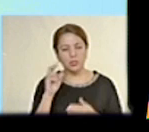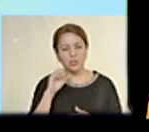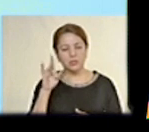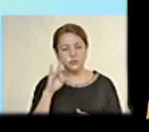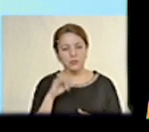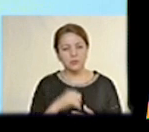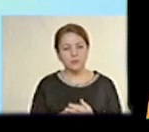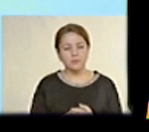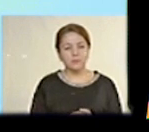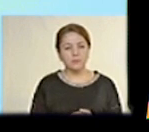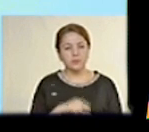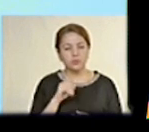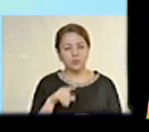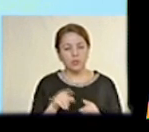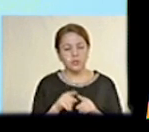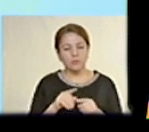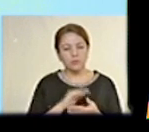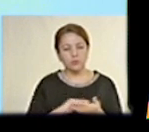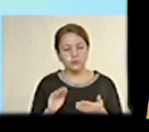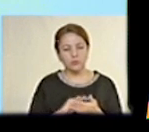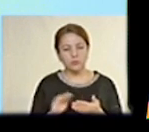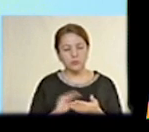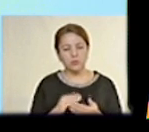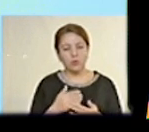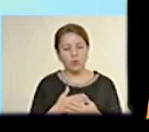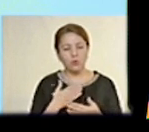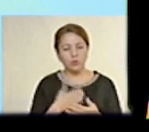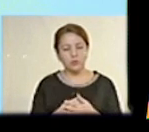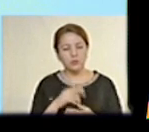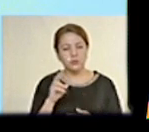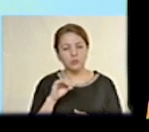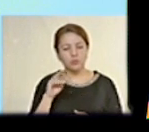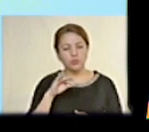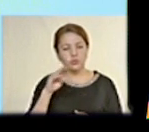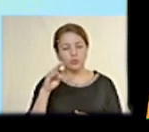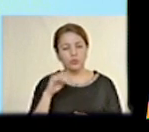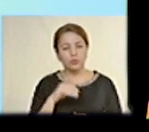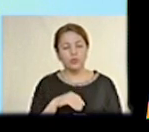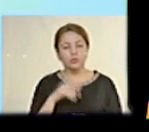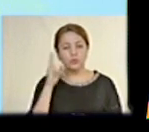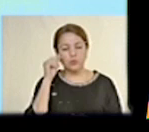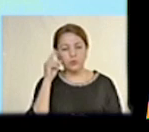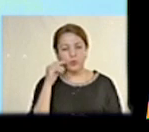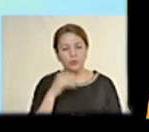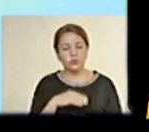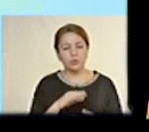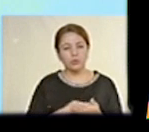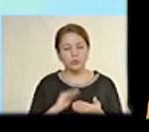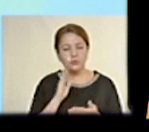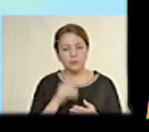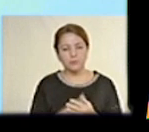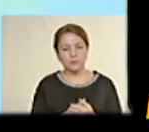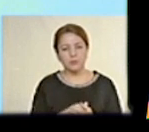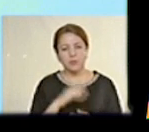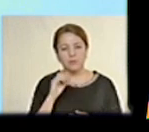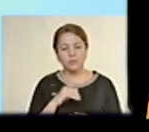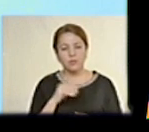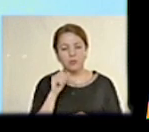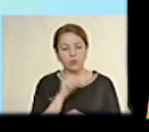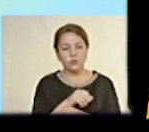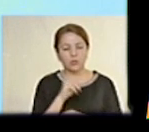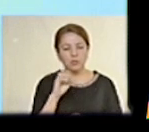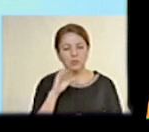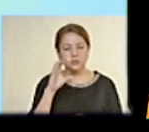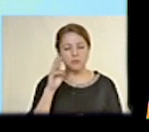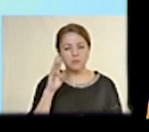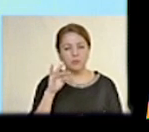qismlari. Endi buni ham yozib olishimizdan oldin butun sonini tengdan keyin yozib olamiz va qolgan qismlarini